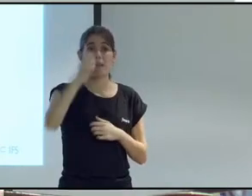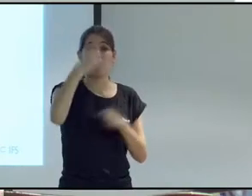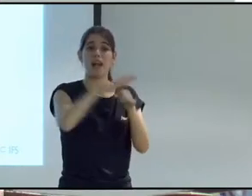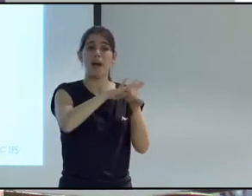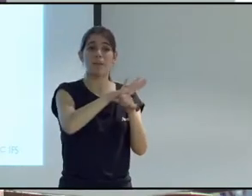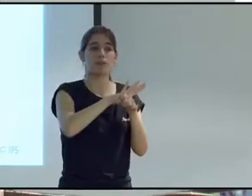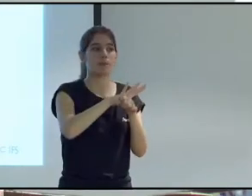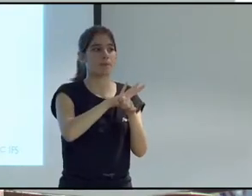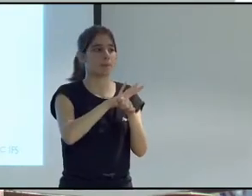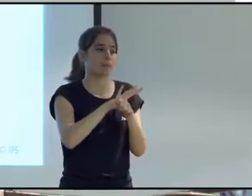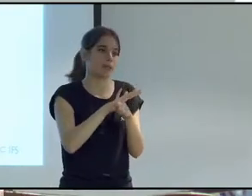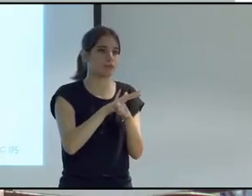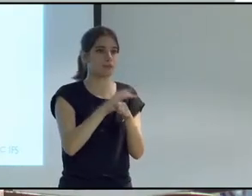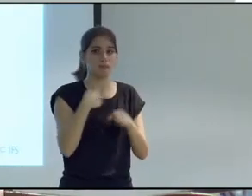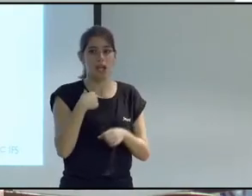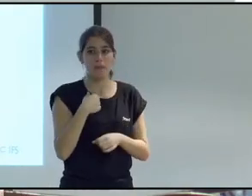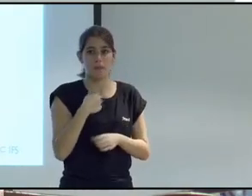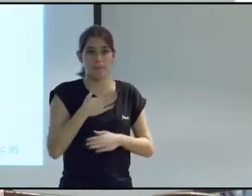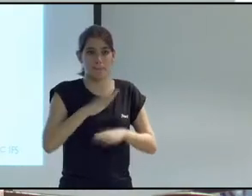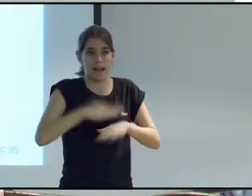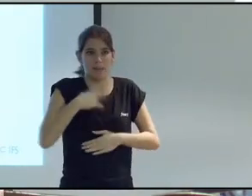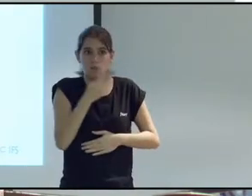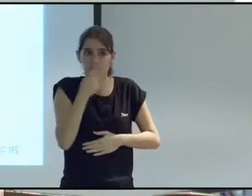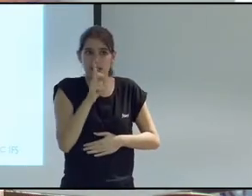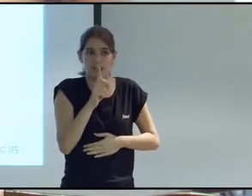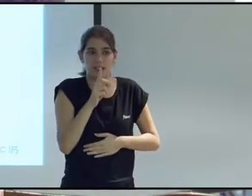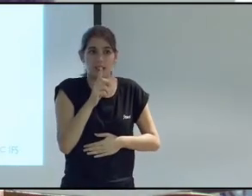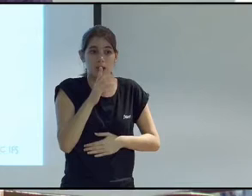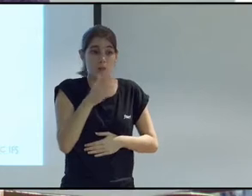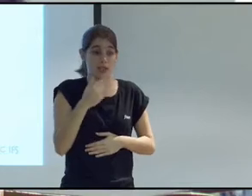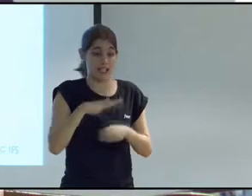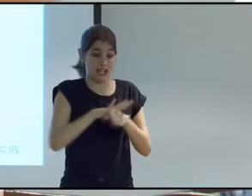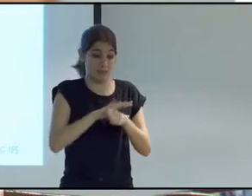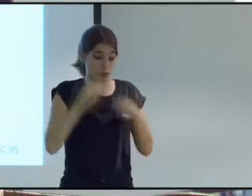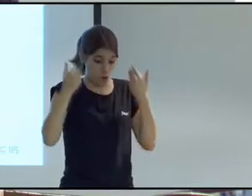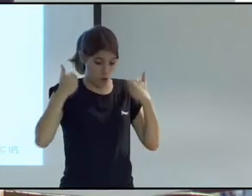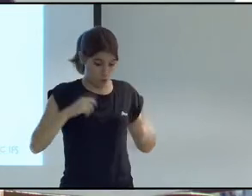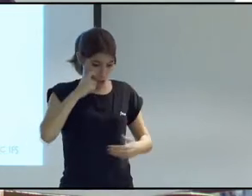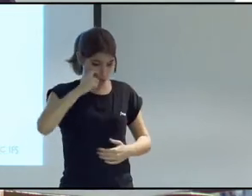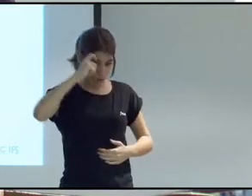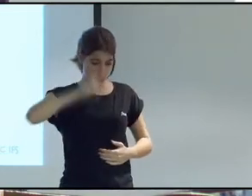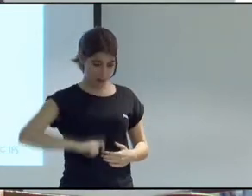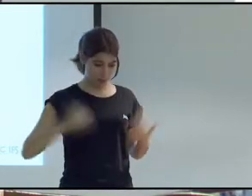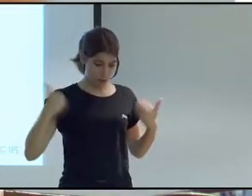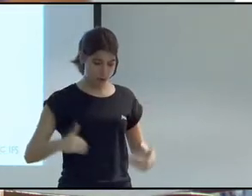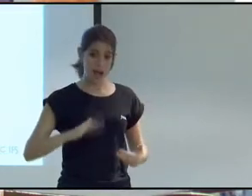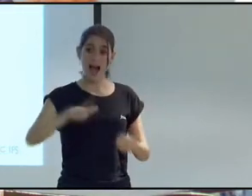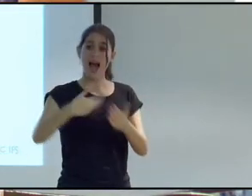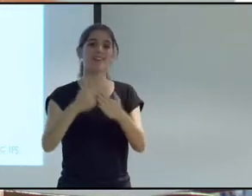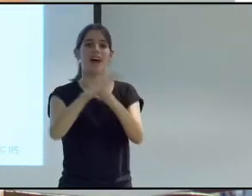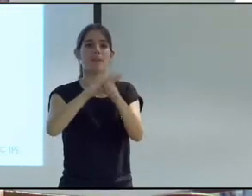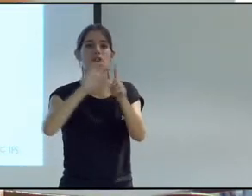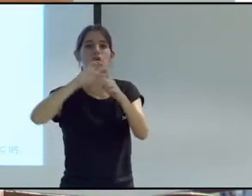important. The first dimension, and here I find this quite interesting to tell you that they go from the body, how we are as a